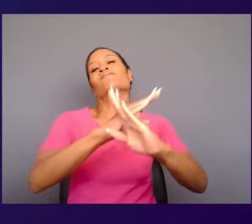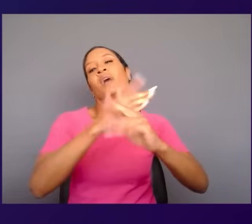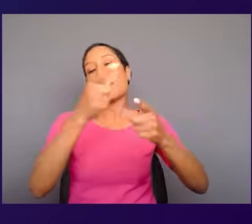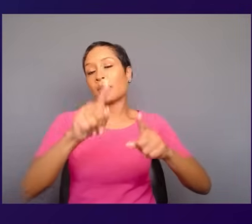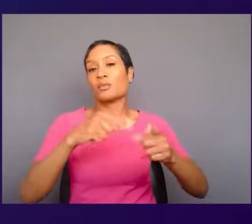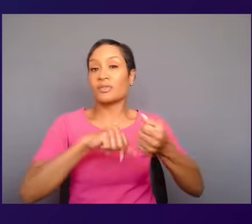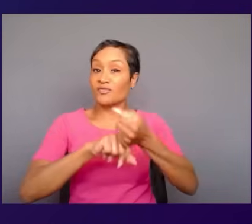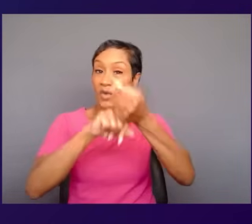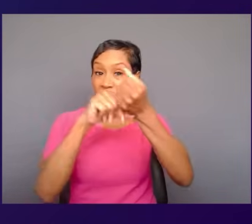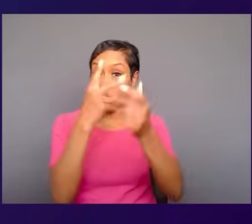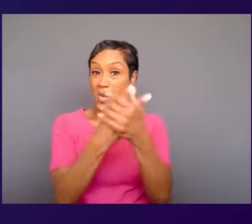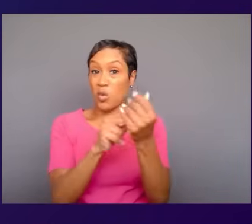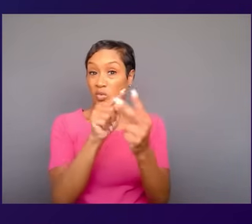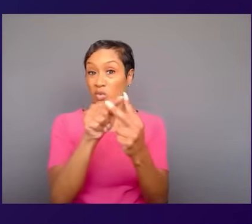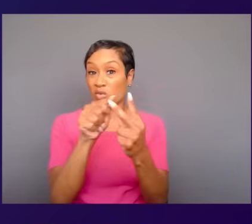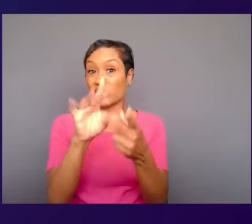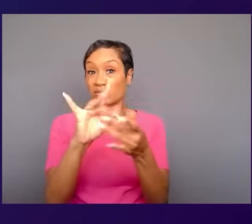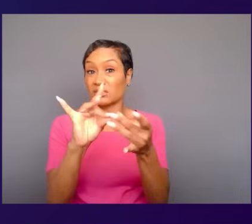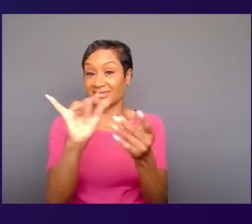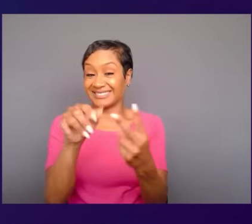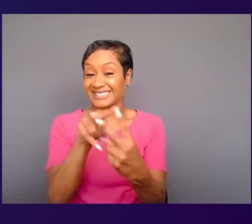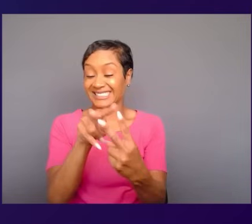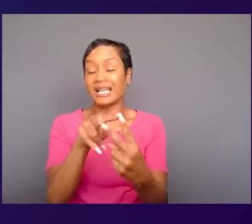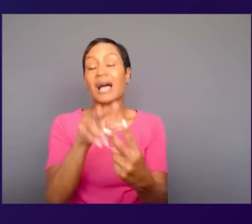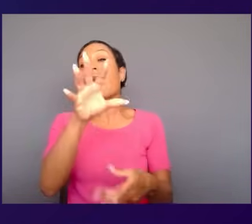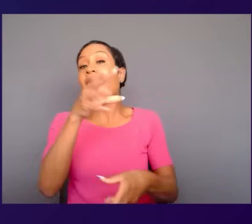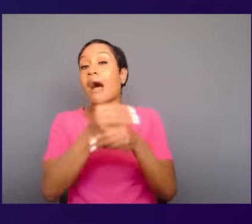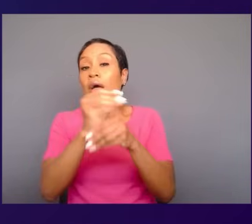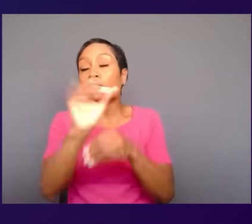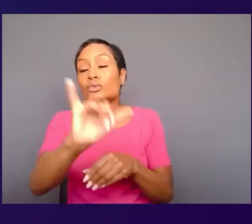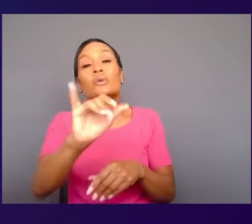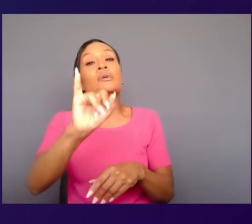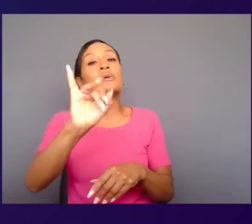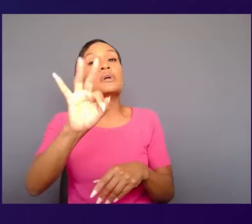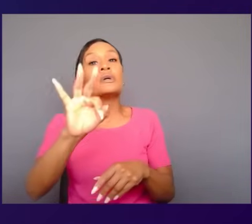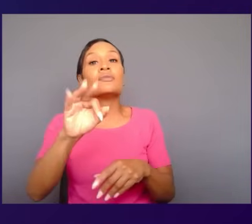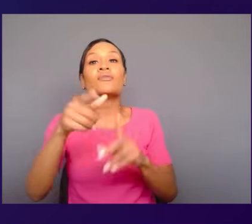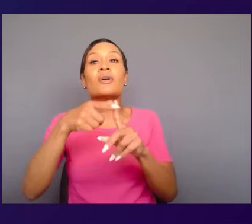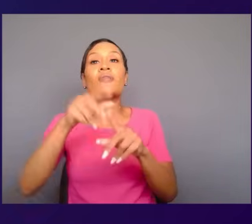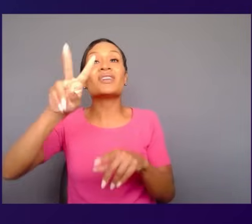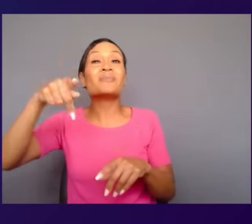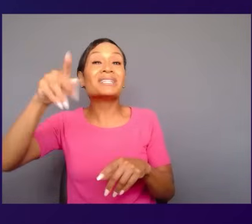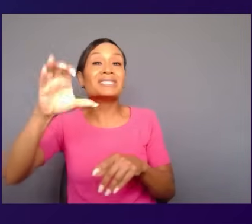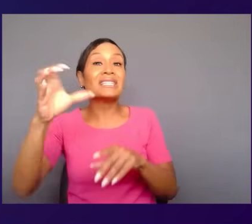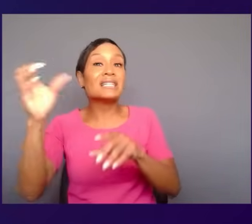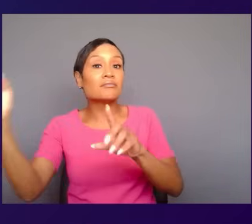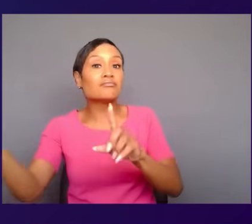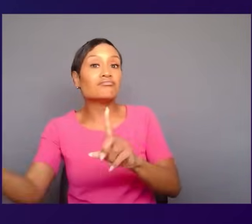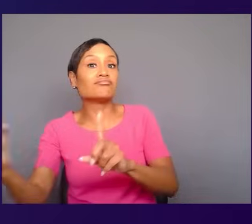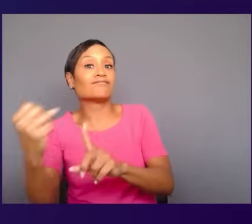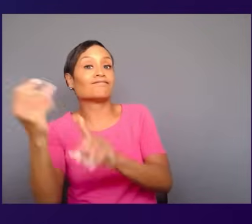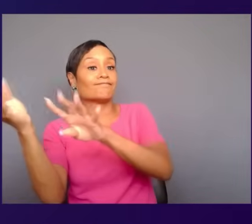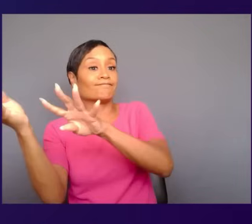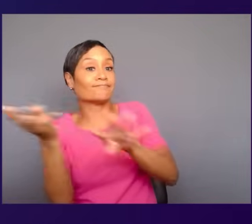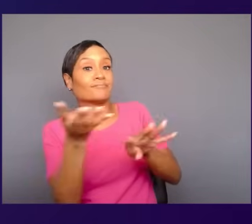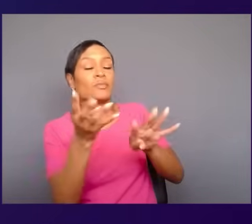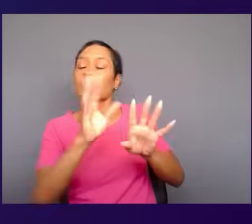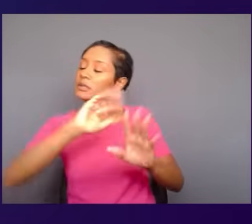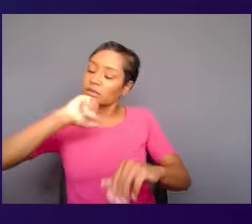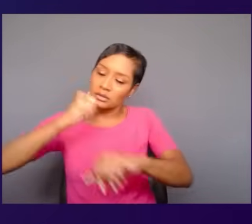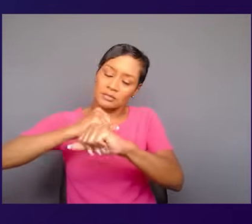for both of those authorities. But then we're also, if the traffic came from a VPC, we're going to enforce the same sort of a